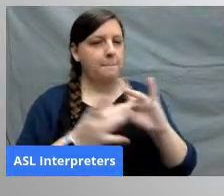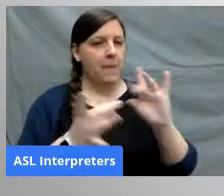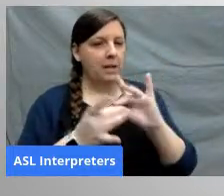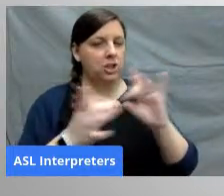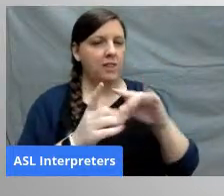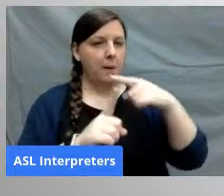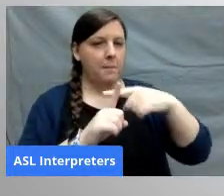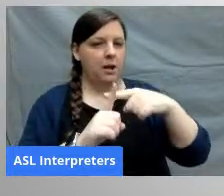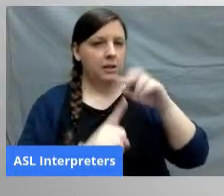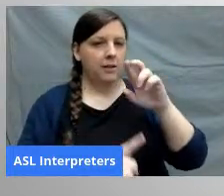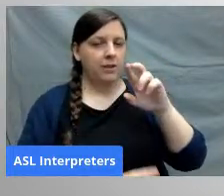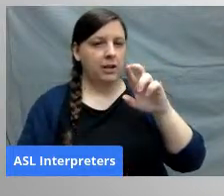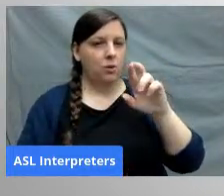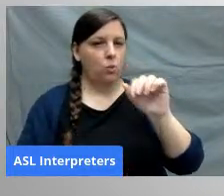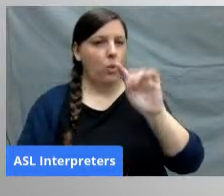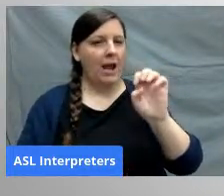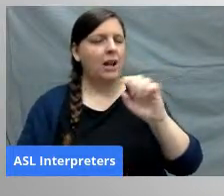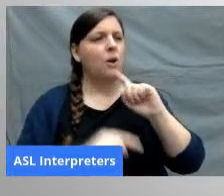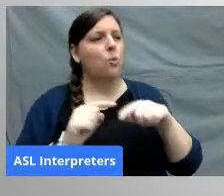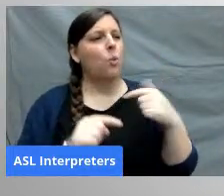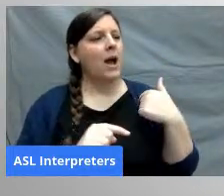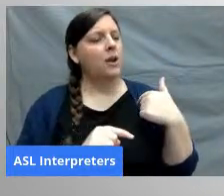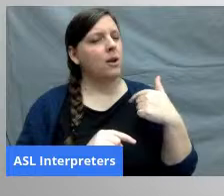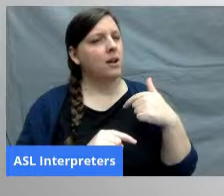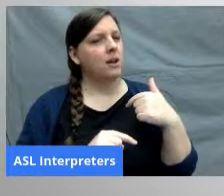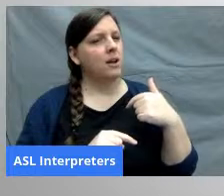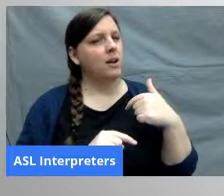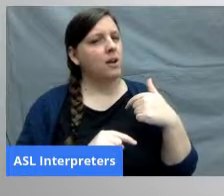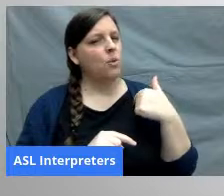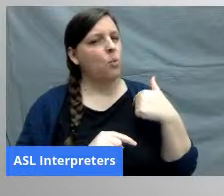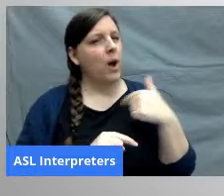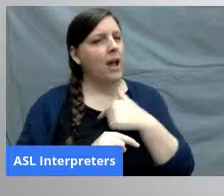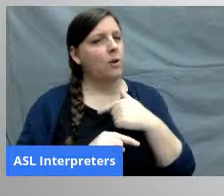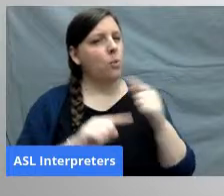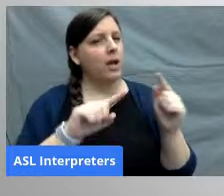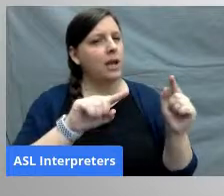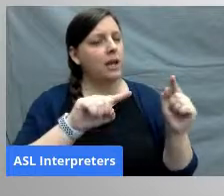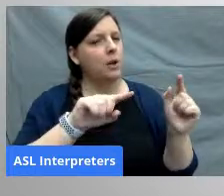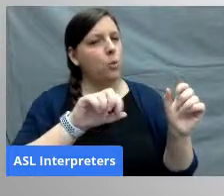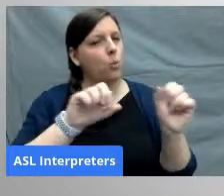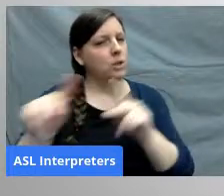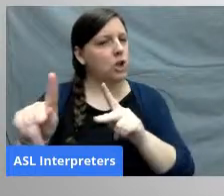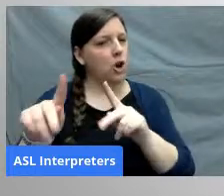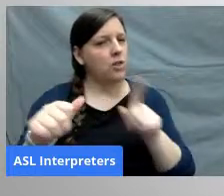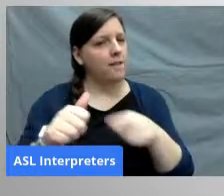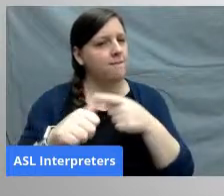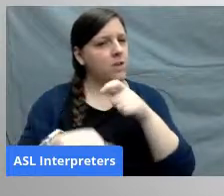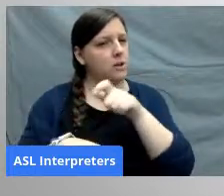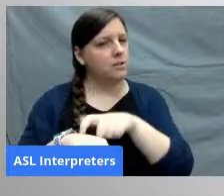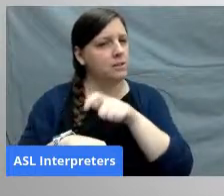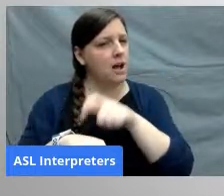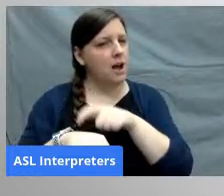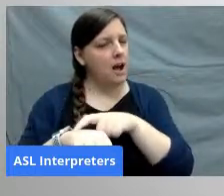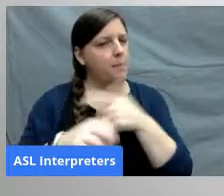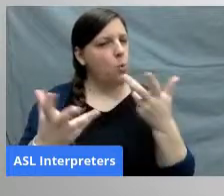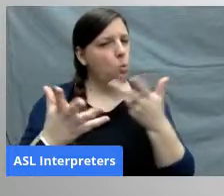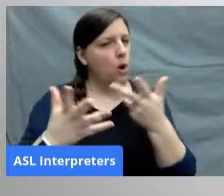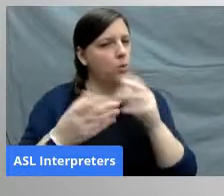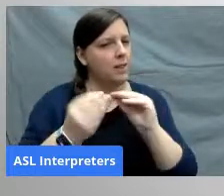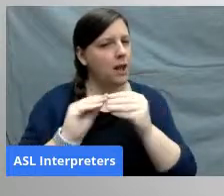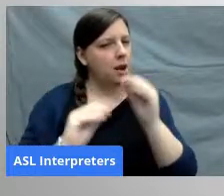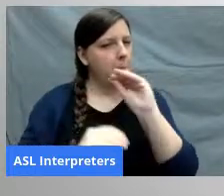returned? Like when we did the return? Yes. I know there were other factors that were not the